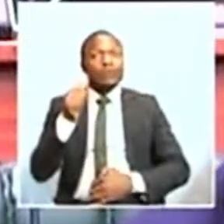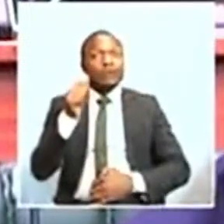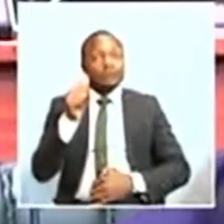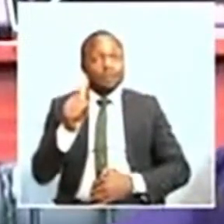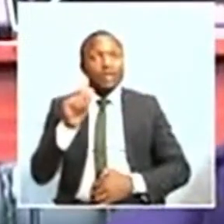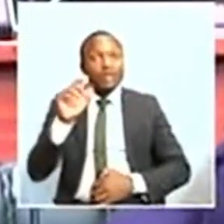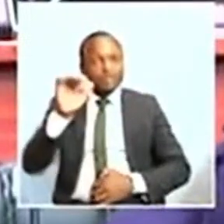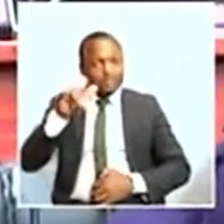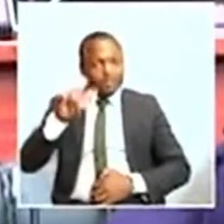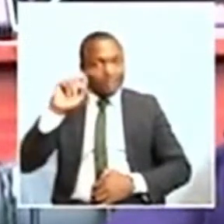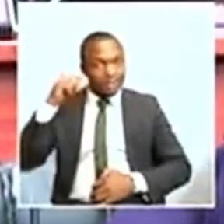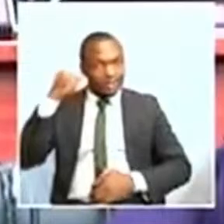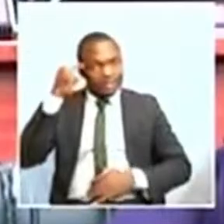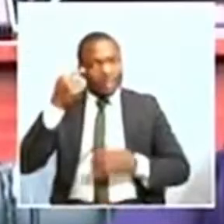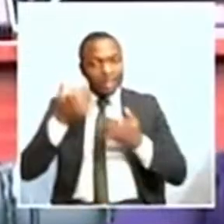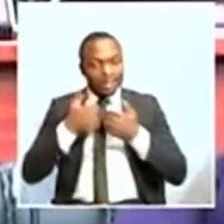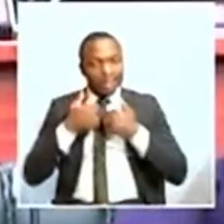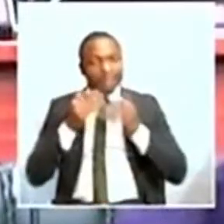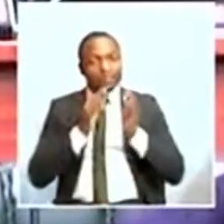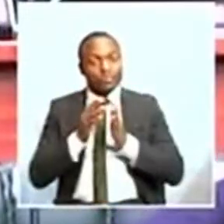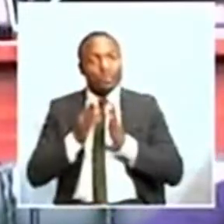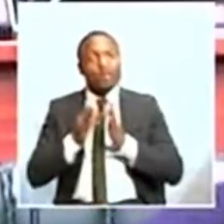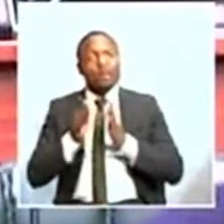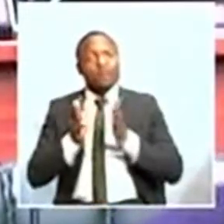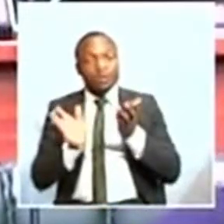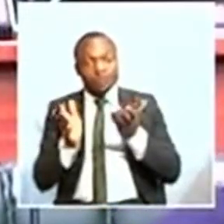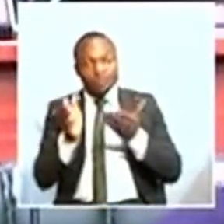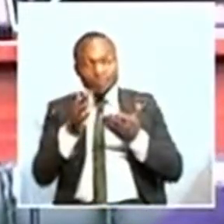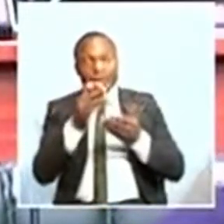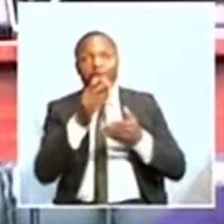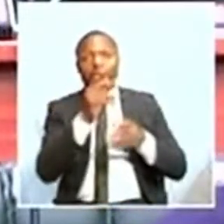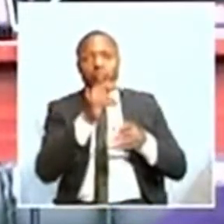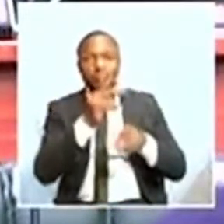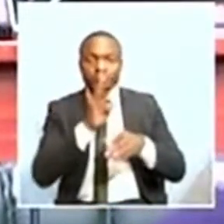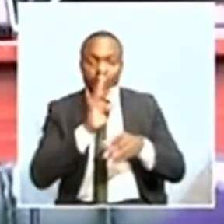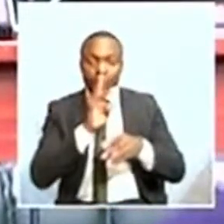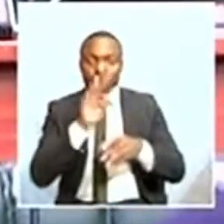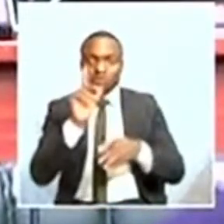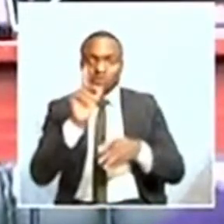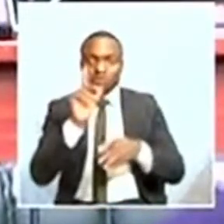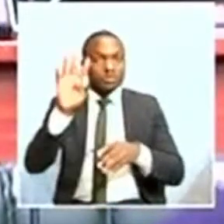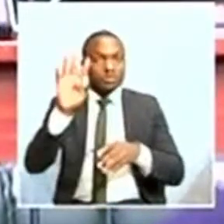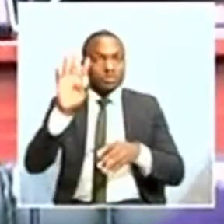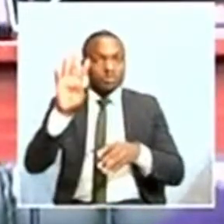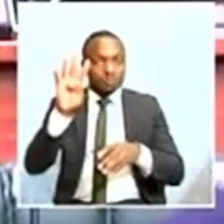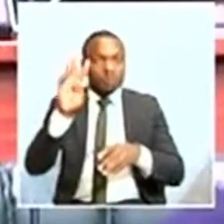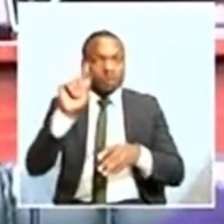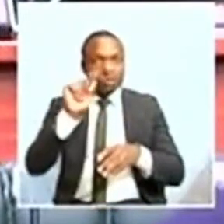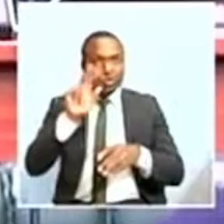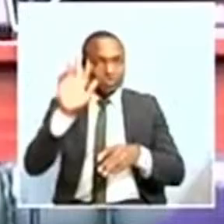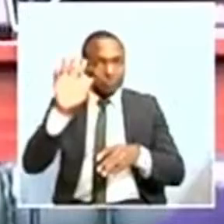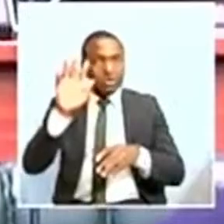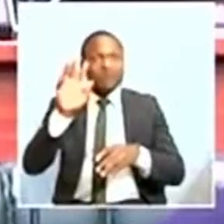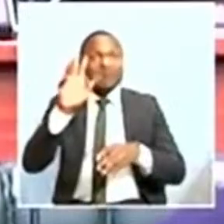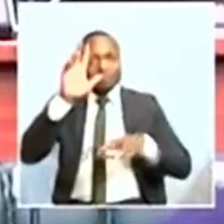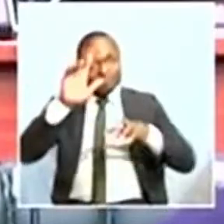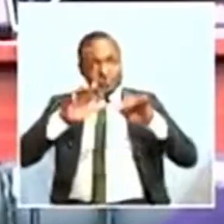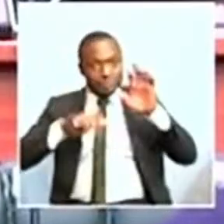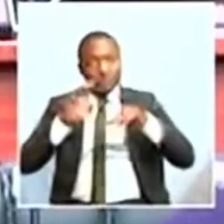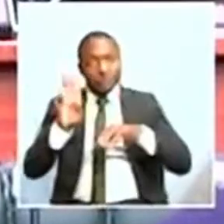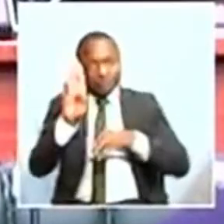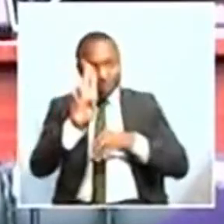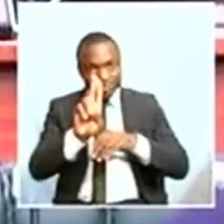A, yes, government has plans to harvest water during the 2024-2025 rain season by utilizing